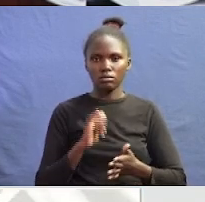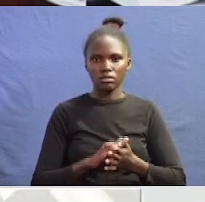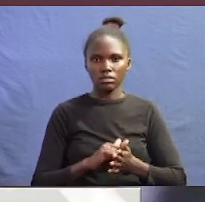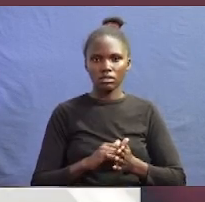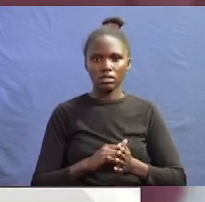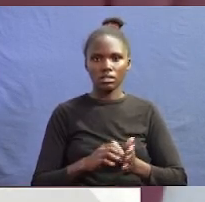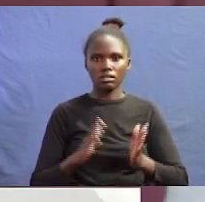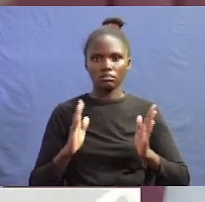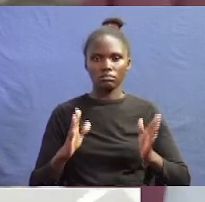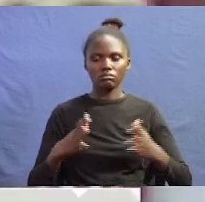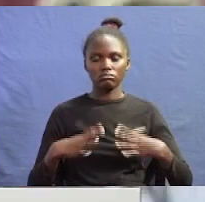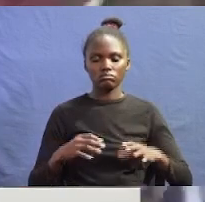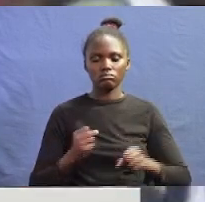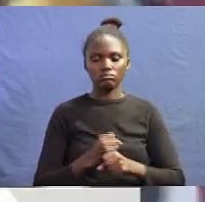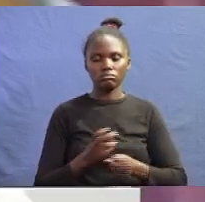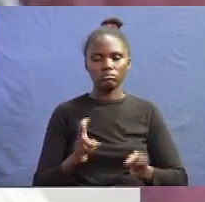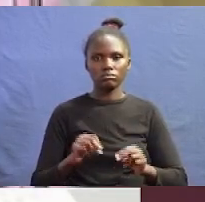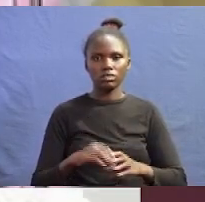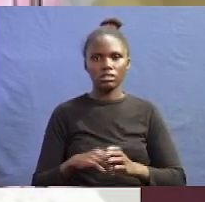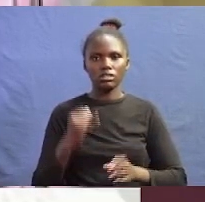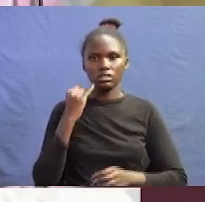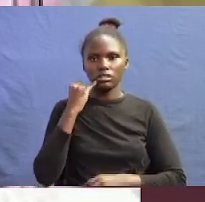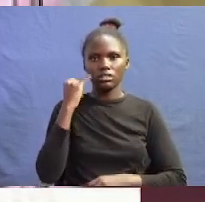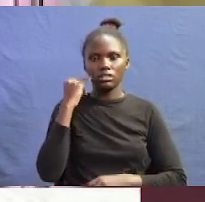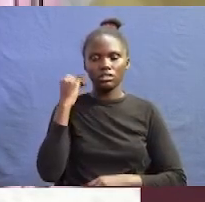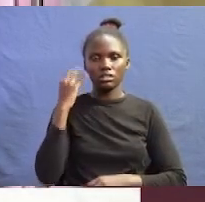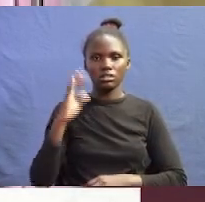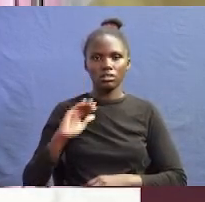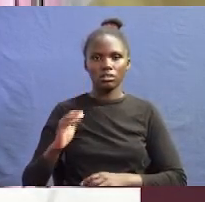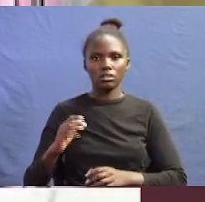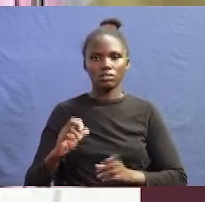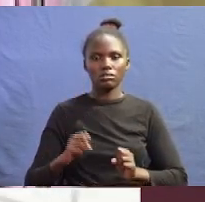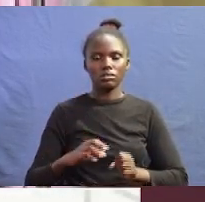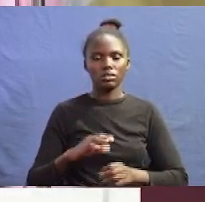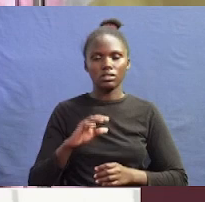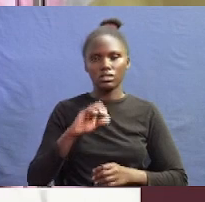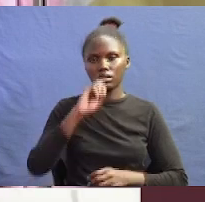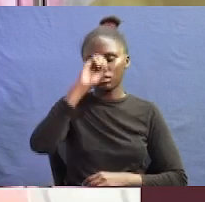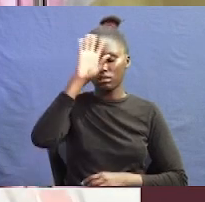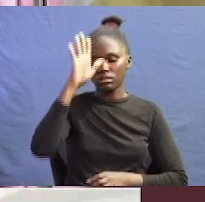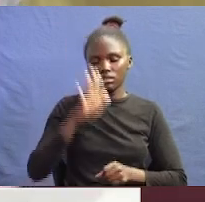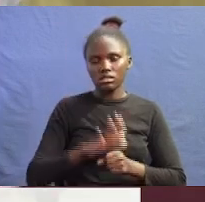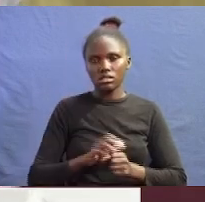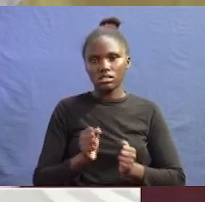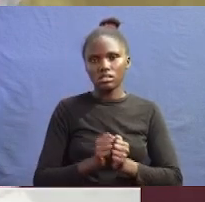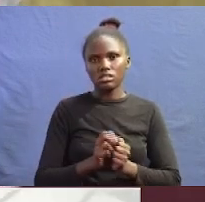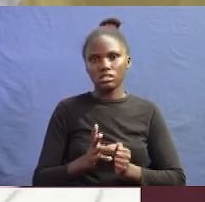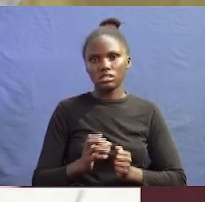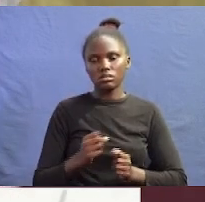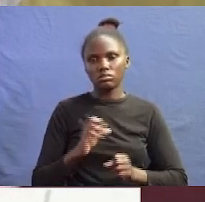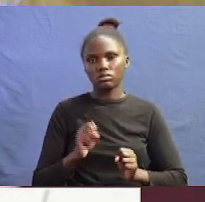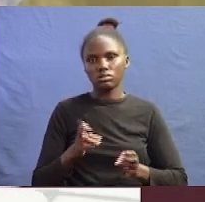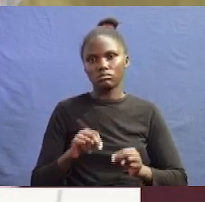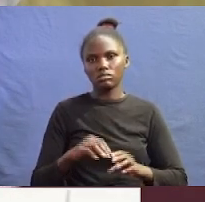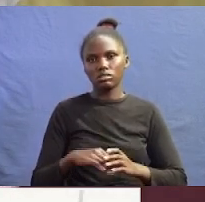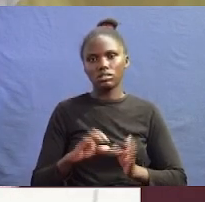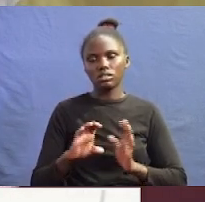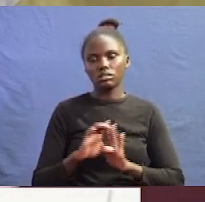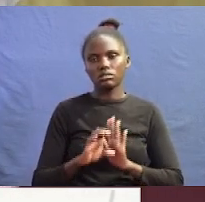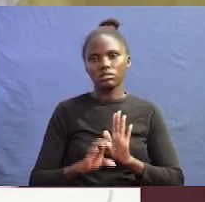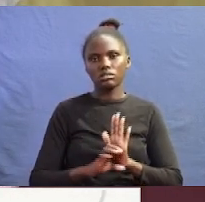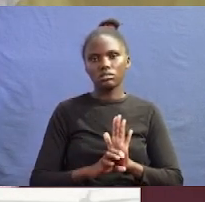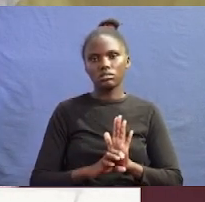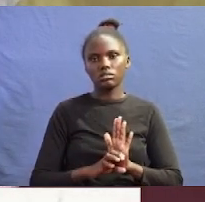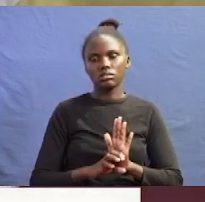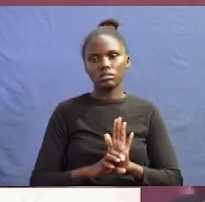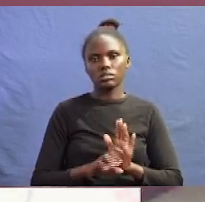very sensational. Isiolo County is among the marginalized counties, consisting of 10 wards canvassing 2 constituencies, and